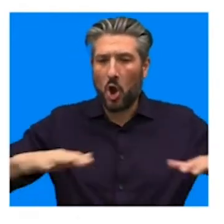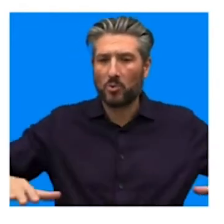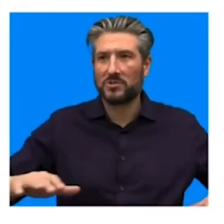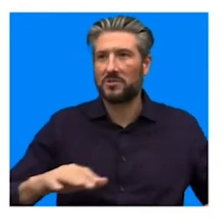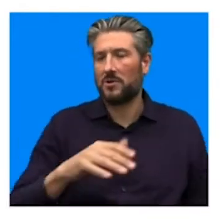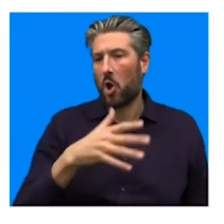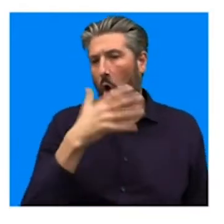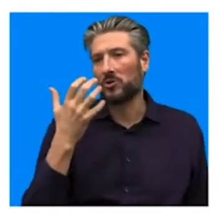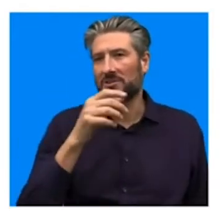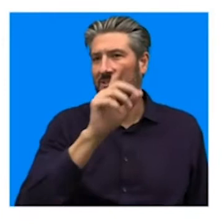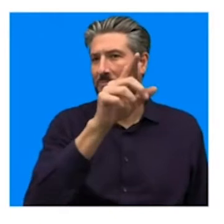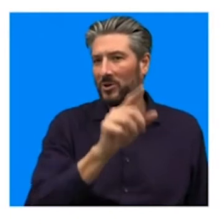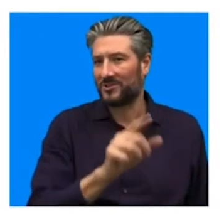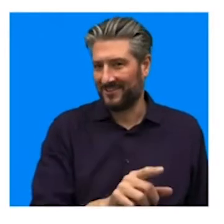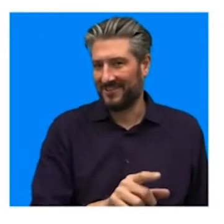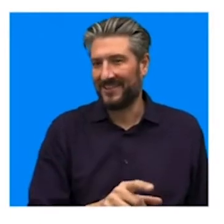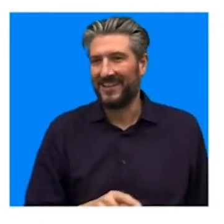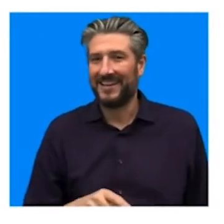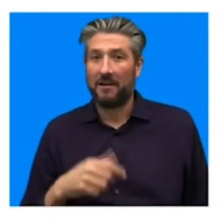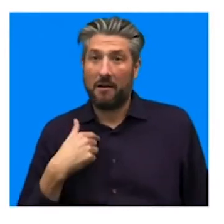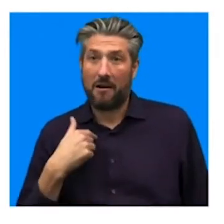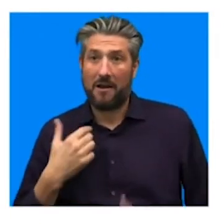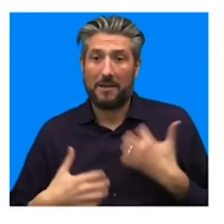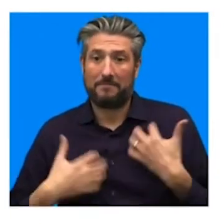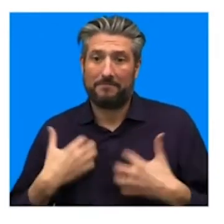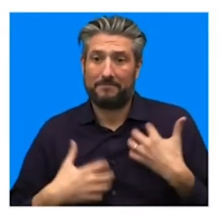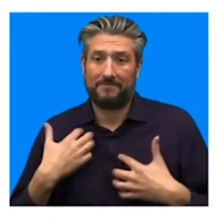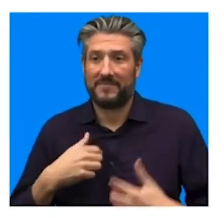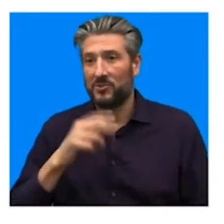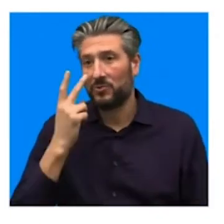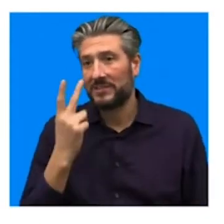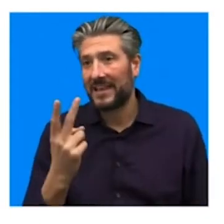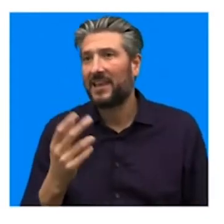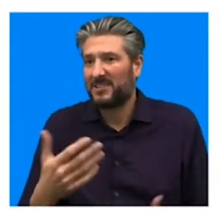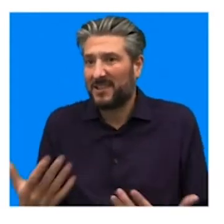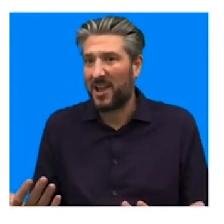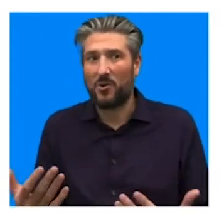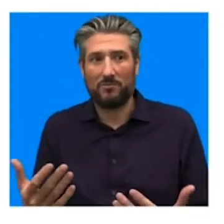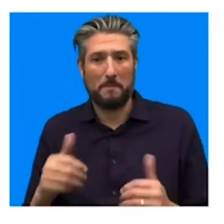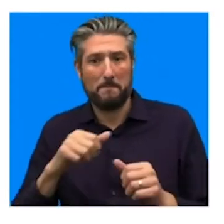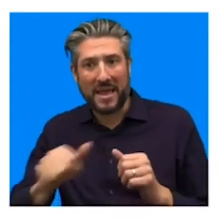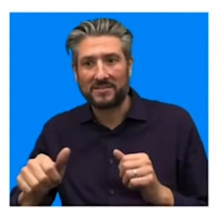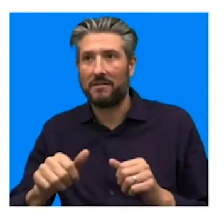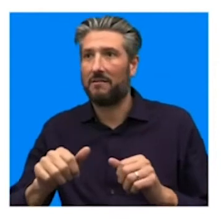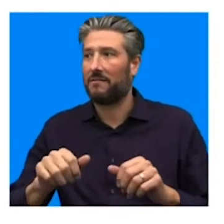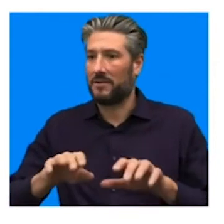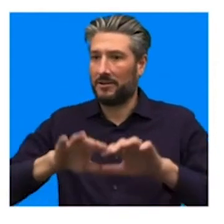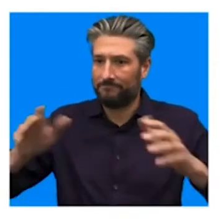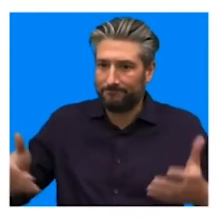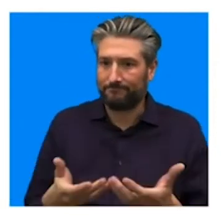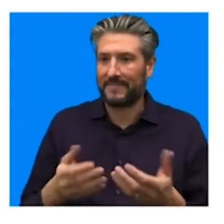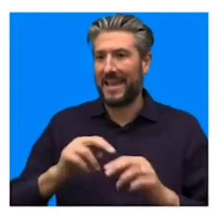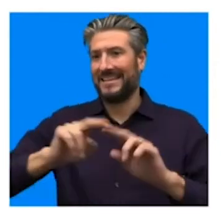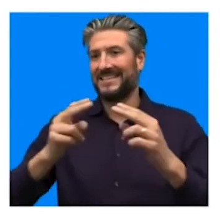I want to say I'm actually really thrilled to see that the internationalization of this effort. because if you have too much of this happening